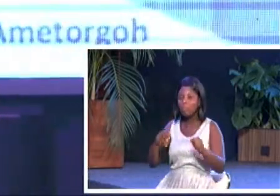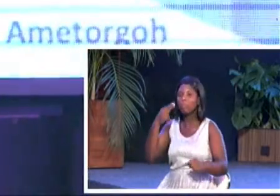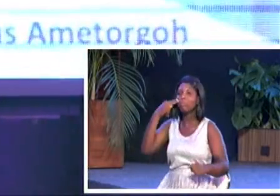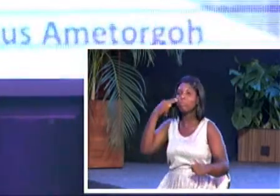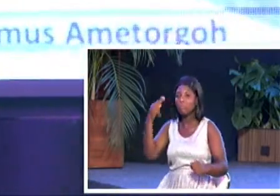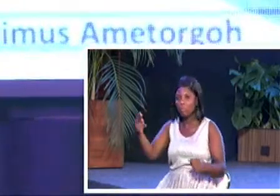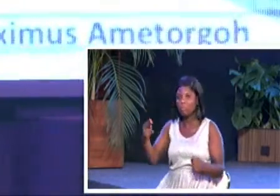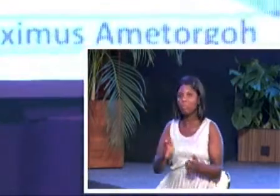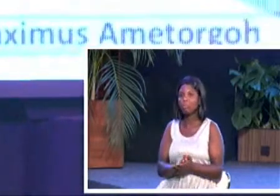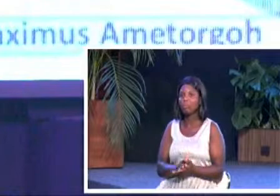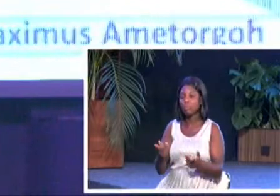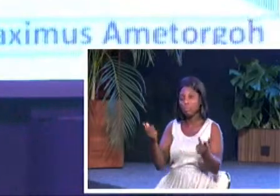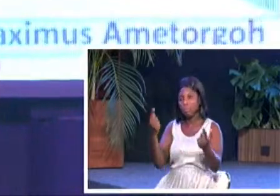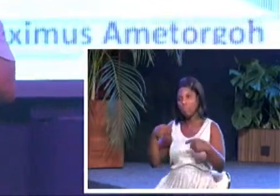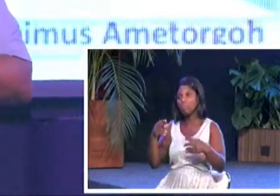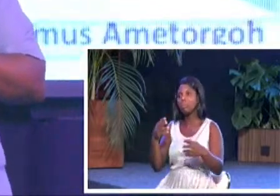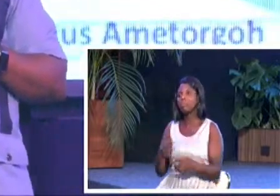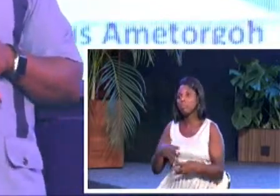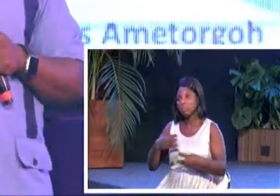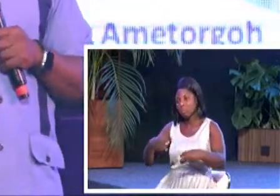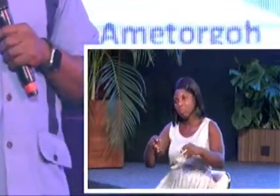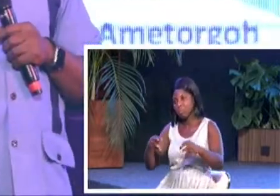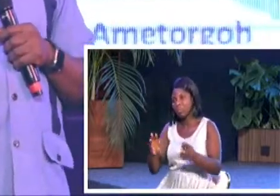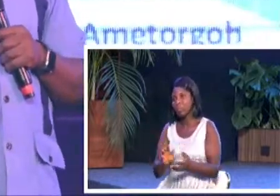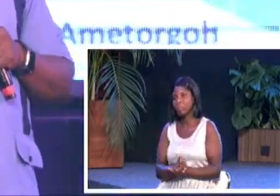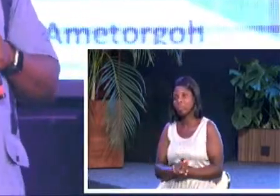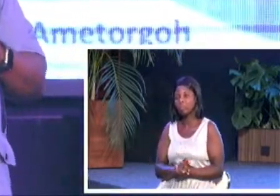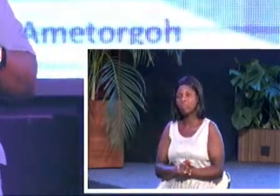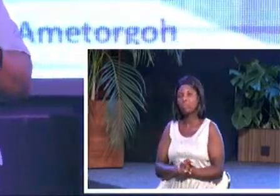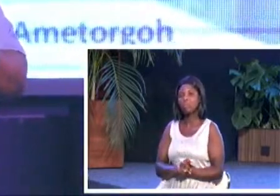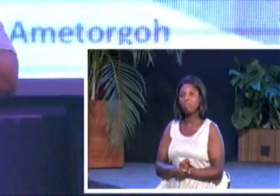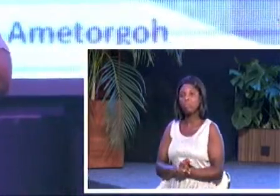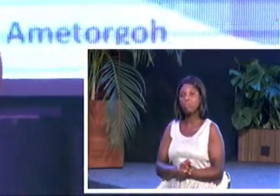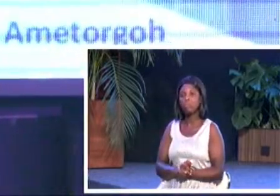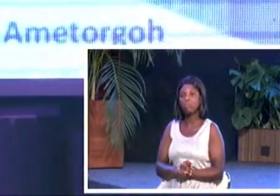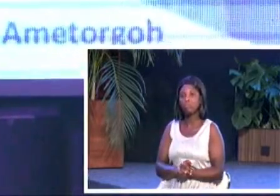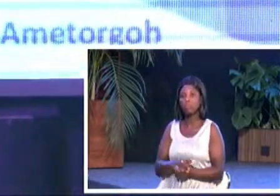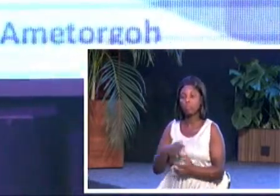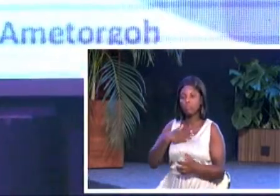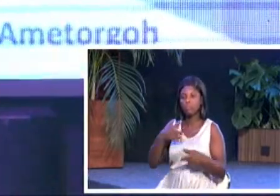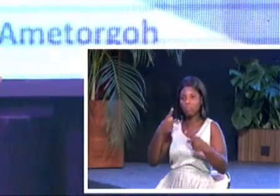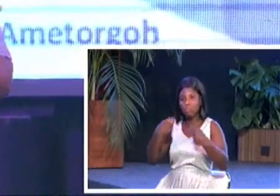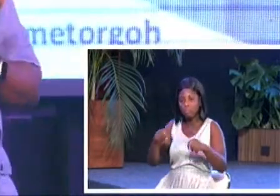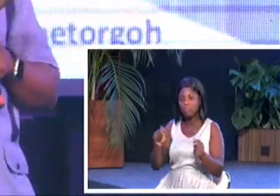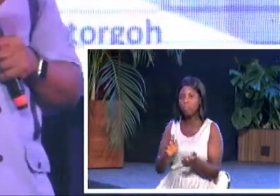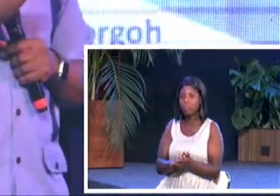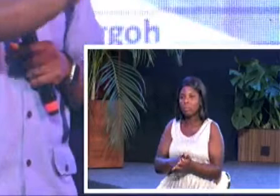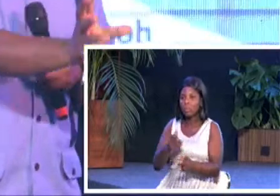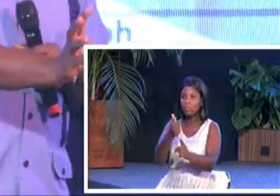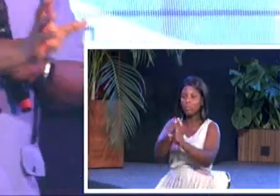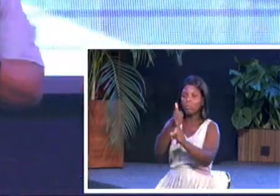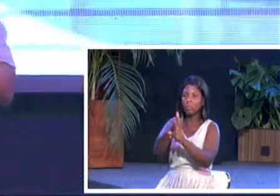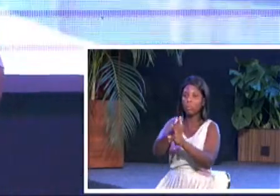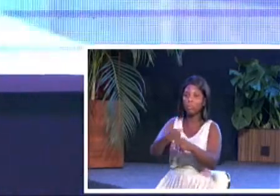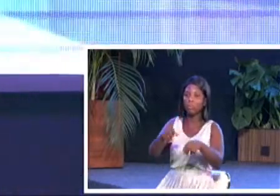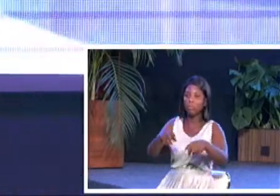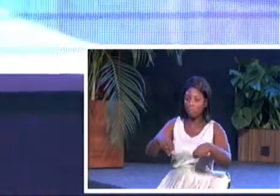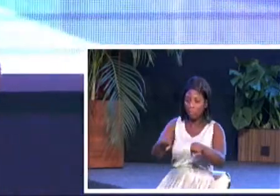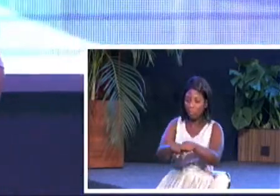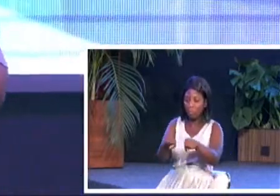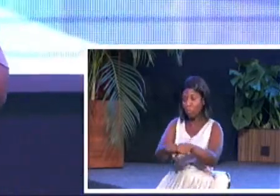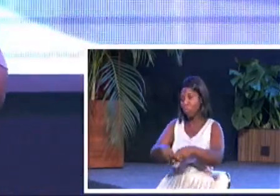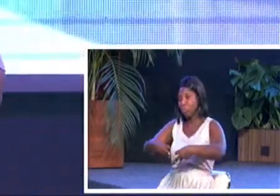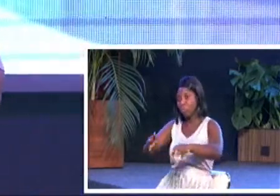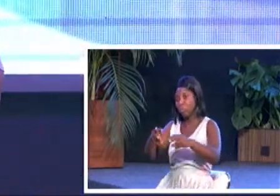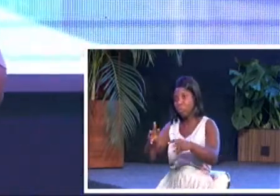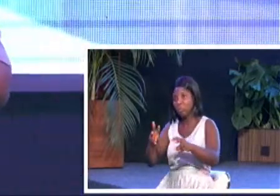well. And they even have product marketing manager. So if you are just selling shoes, they want somebody to just make sure they sell